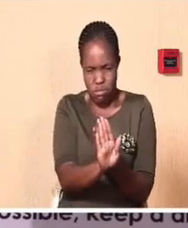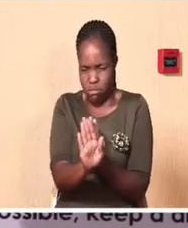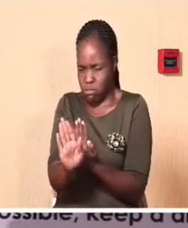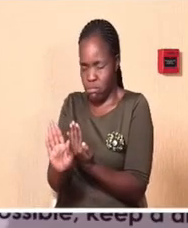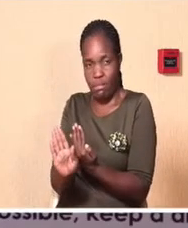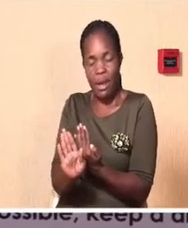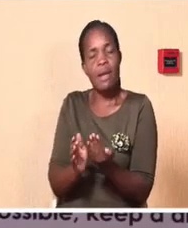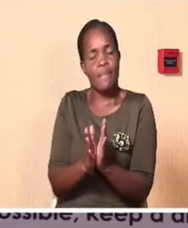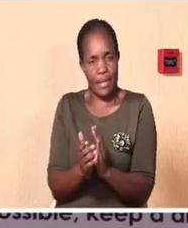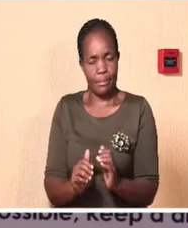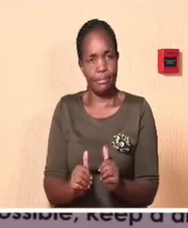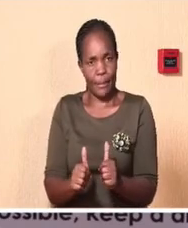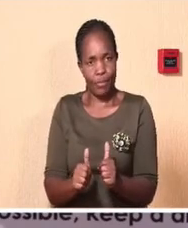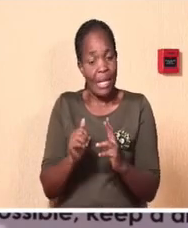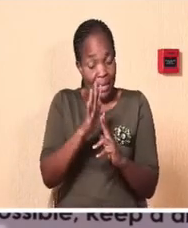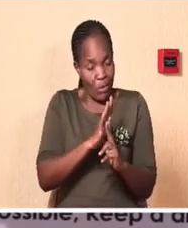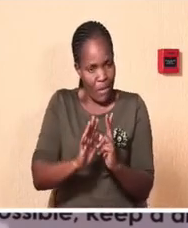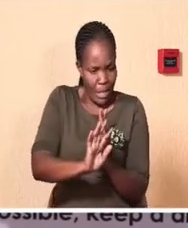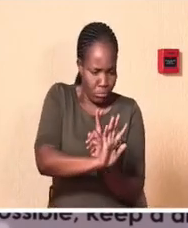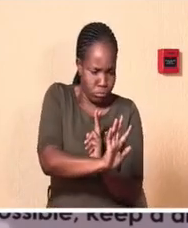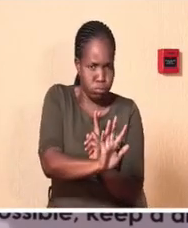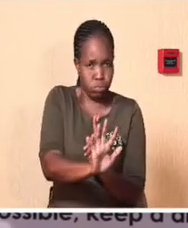And we need to protect our families,